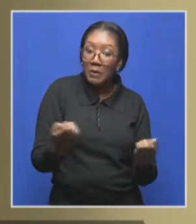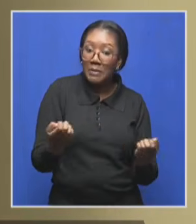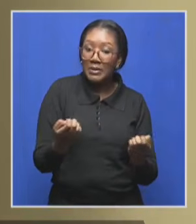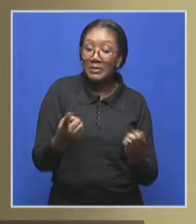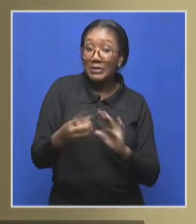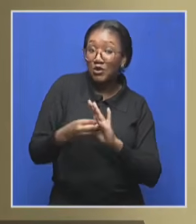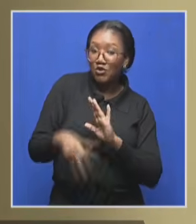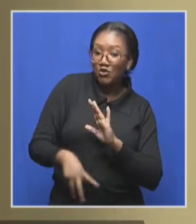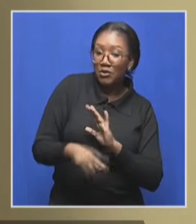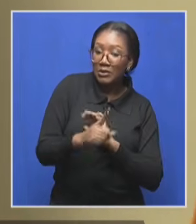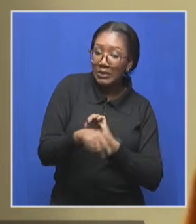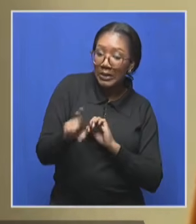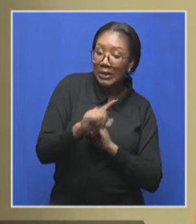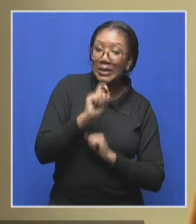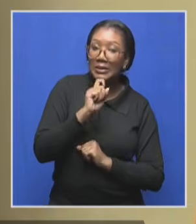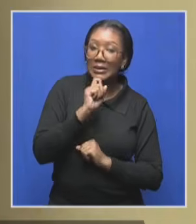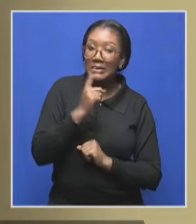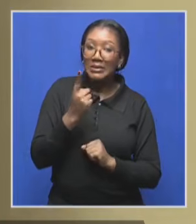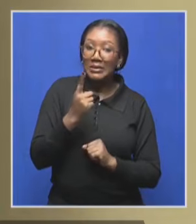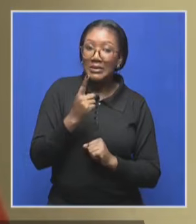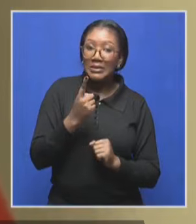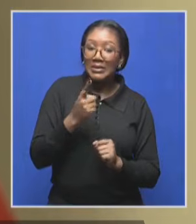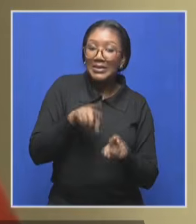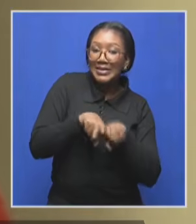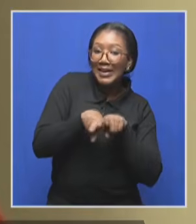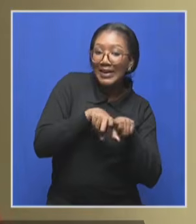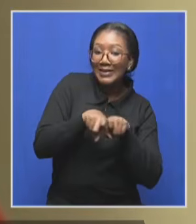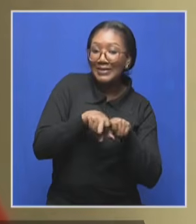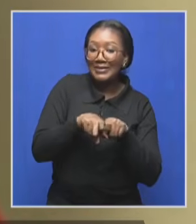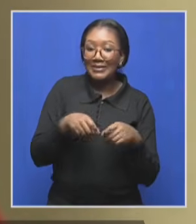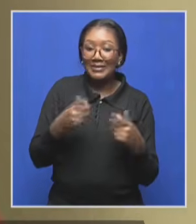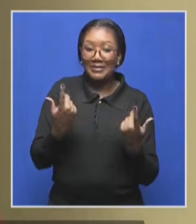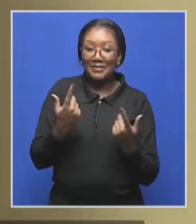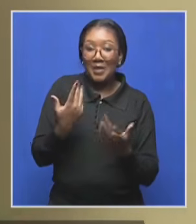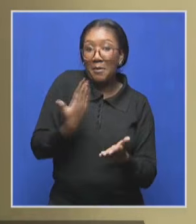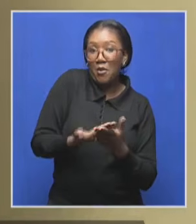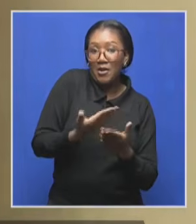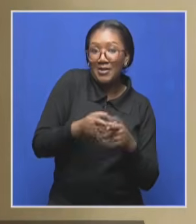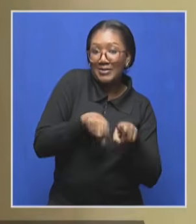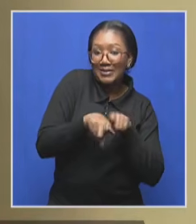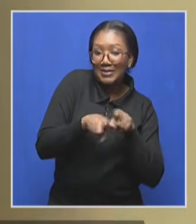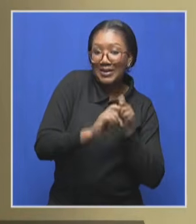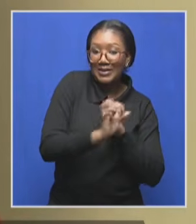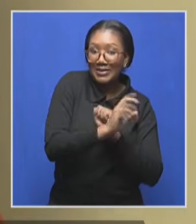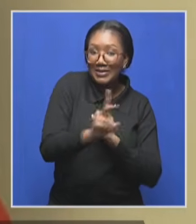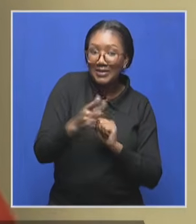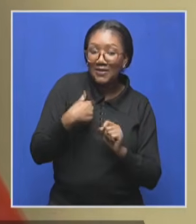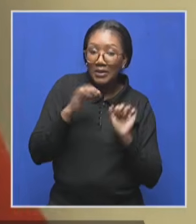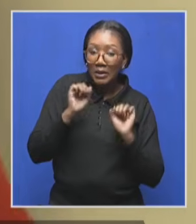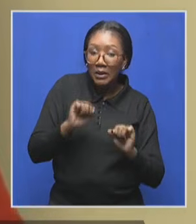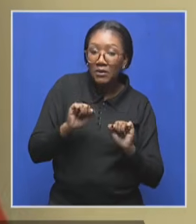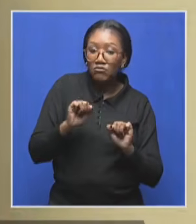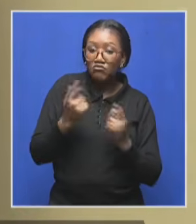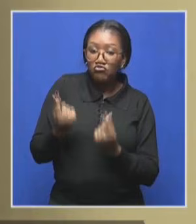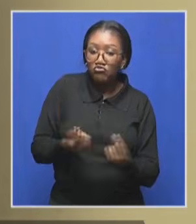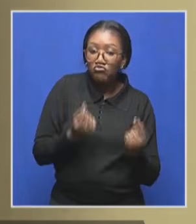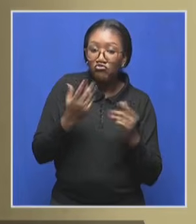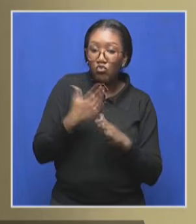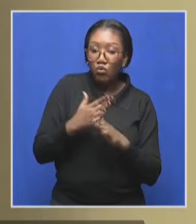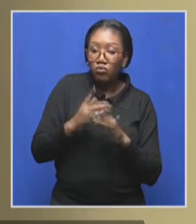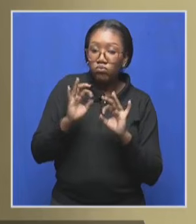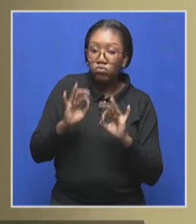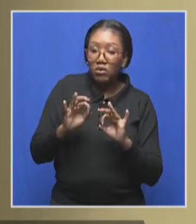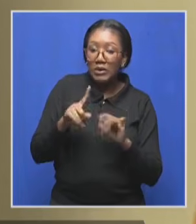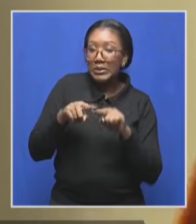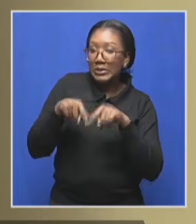they are going to use to do different type of tests which are required for them to be able to determine. It depends on the type